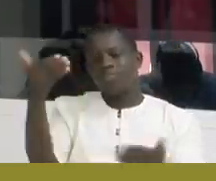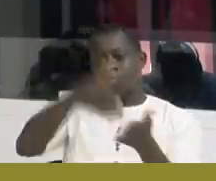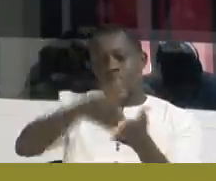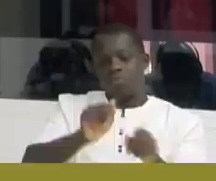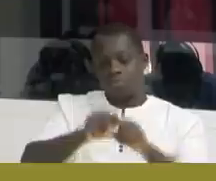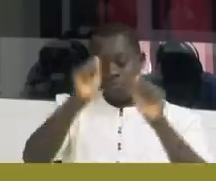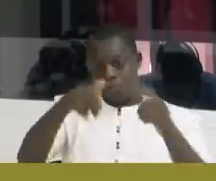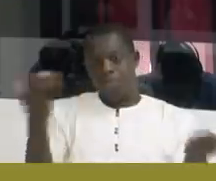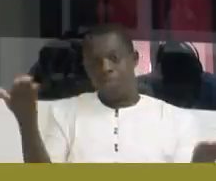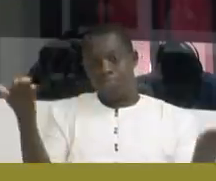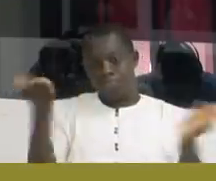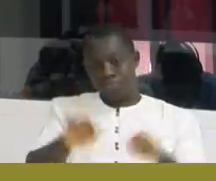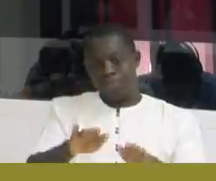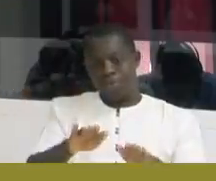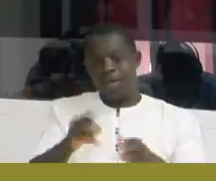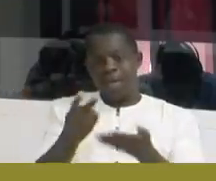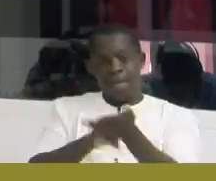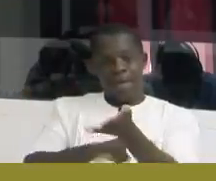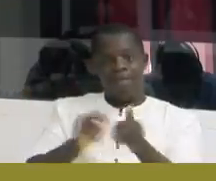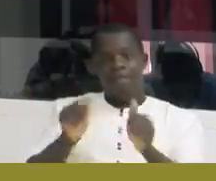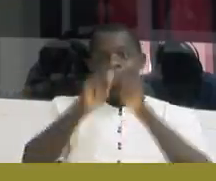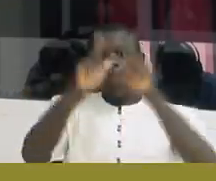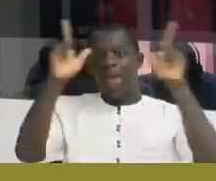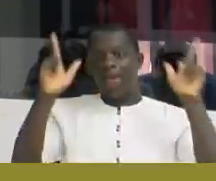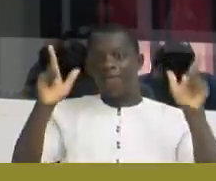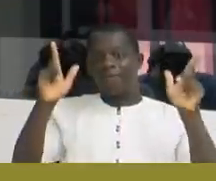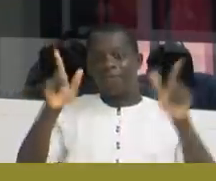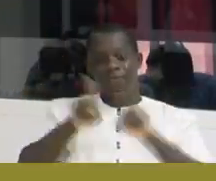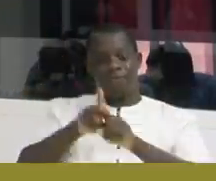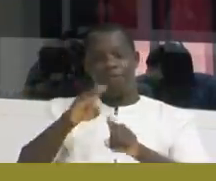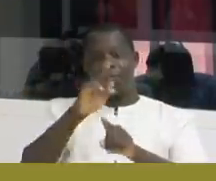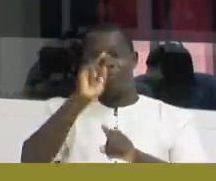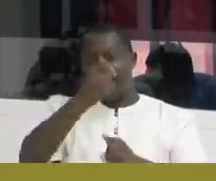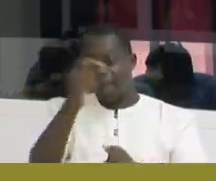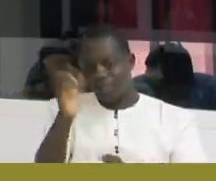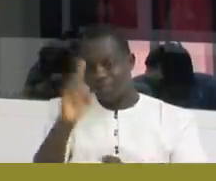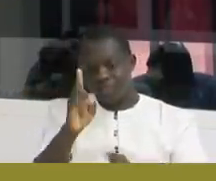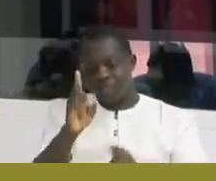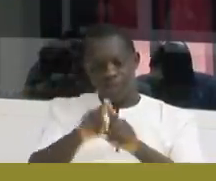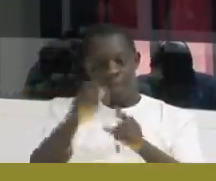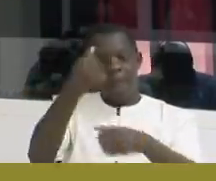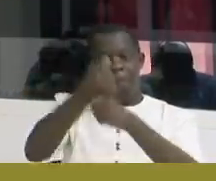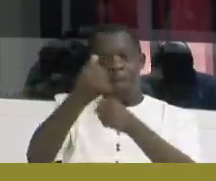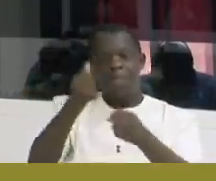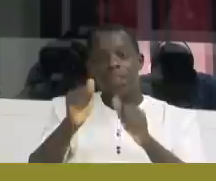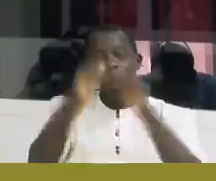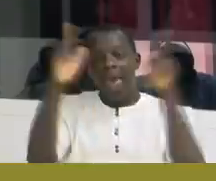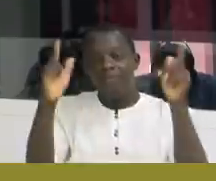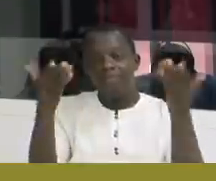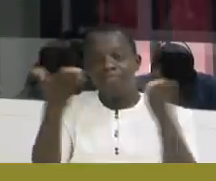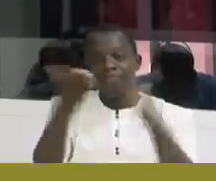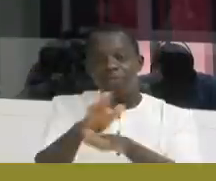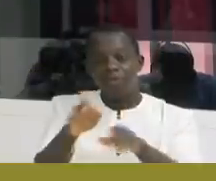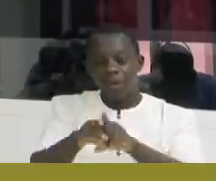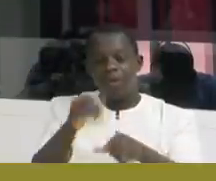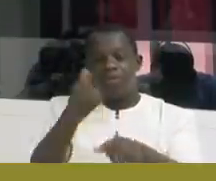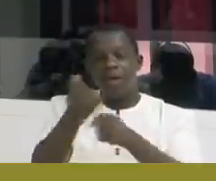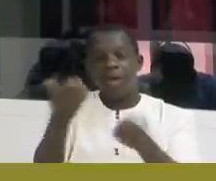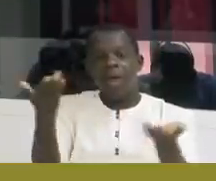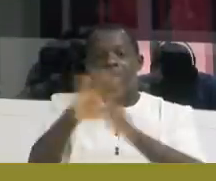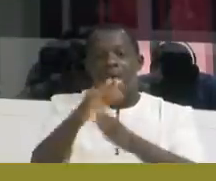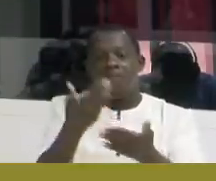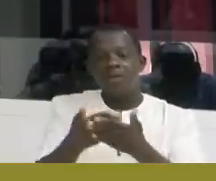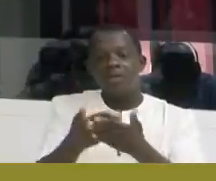ram alive. And if the ram resists and shakes, then